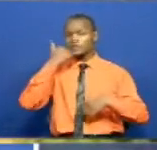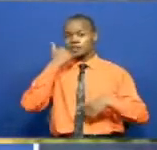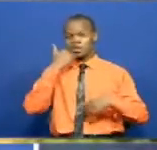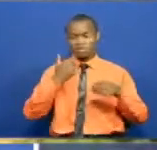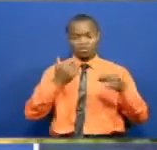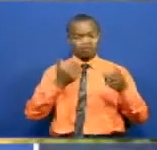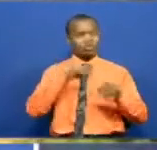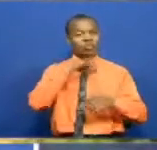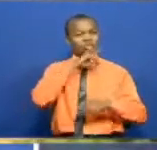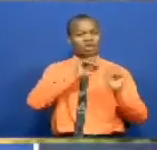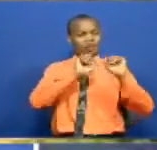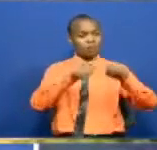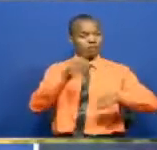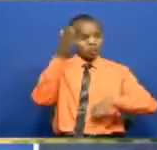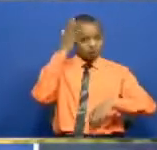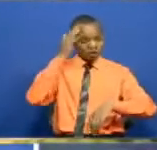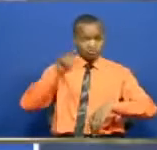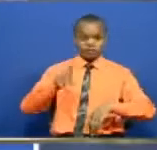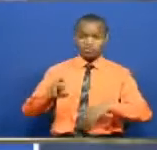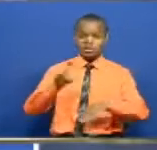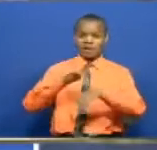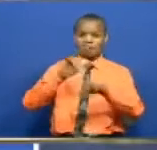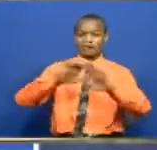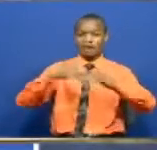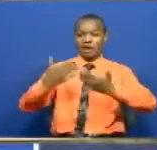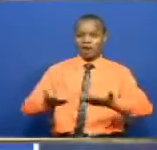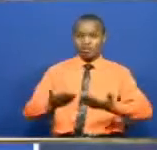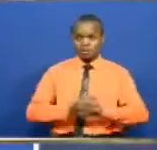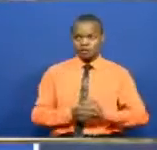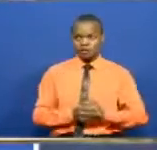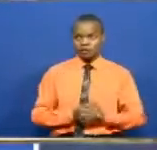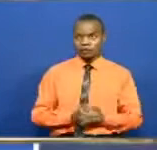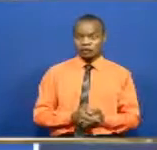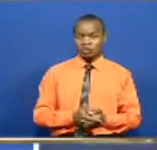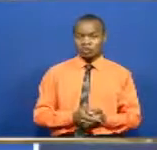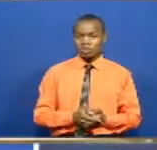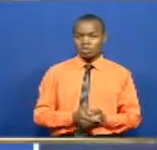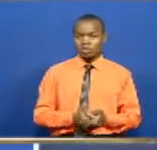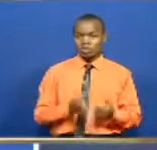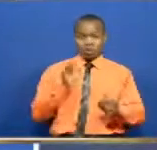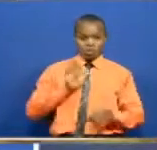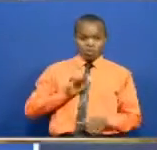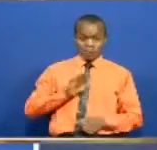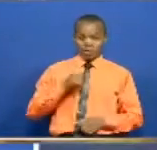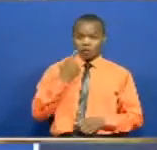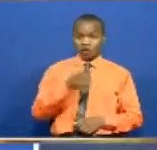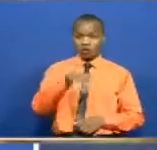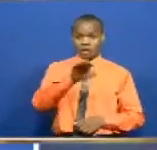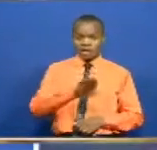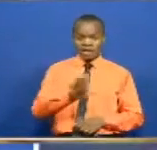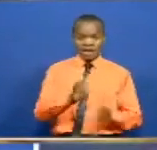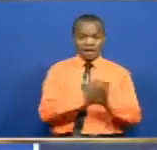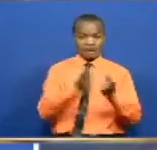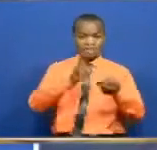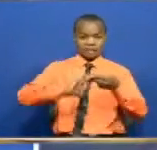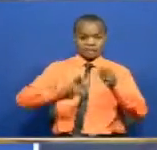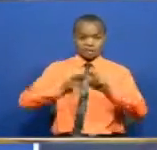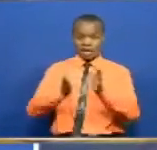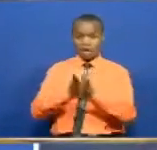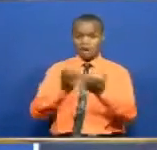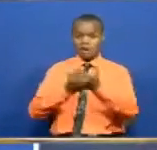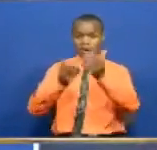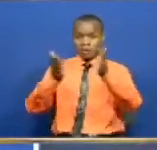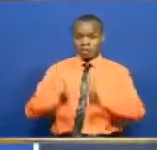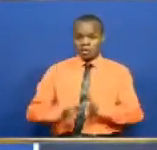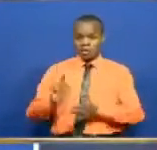kiwango ya virusi zao kule Uganda. According to Were, quite a number of women who are in polyamory relationships and have partners both in